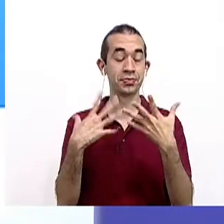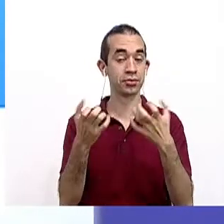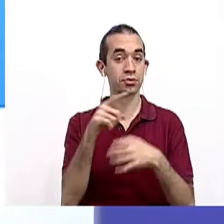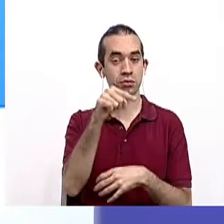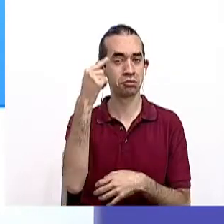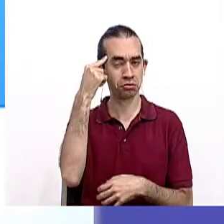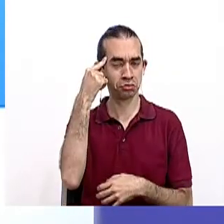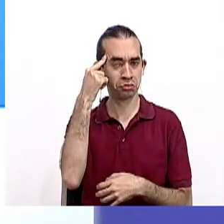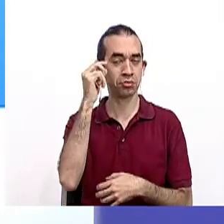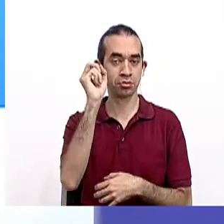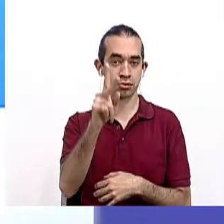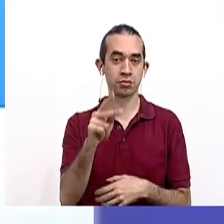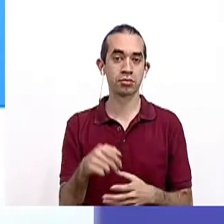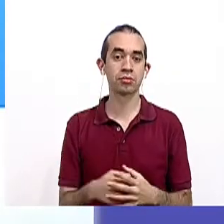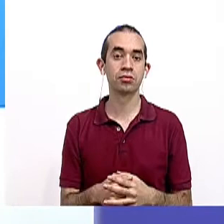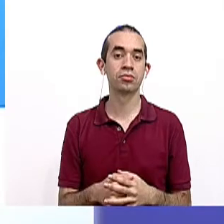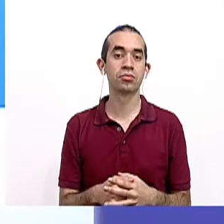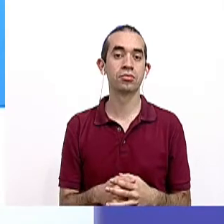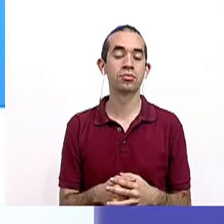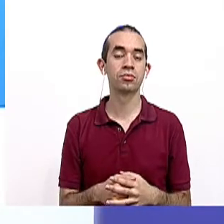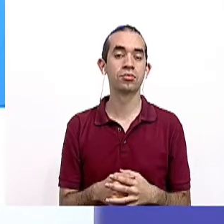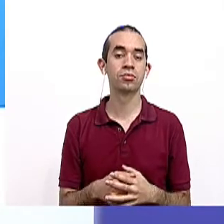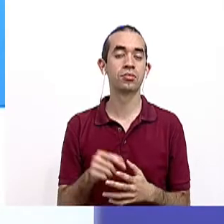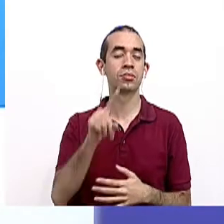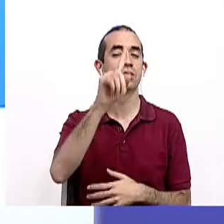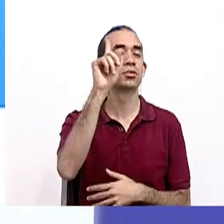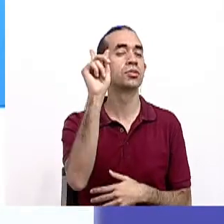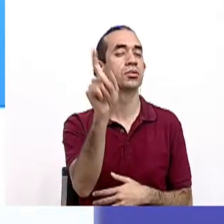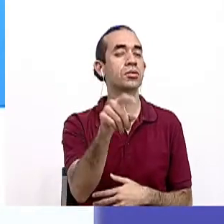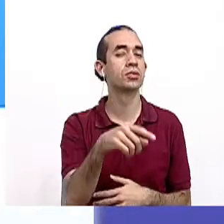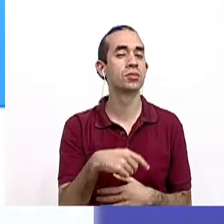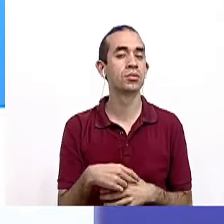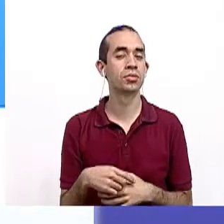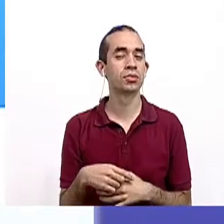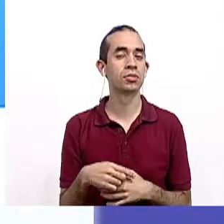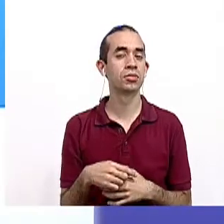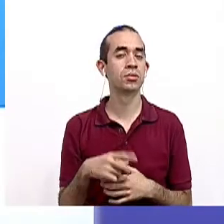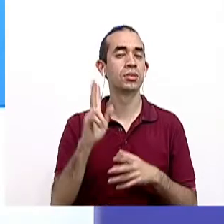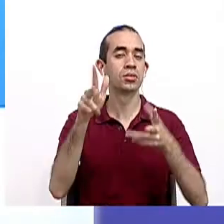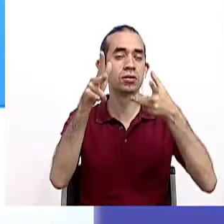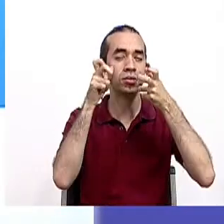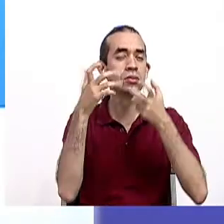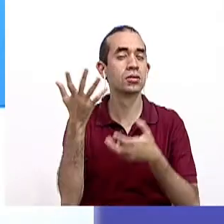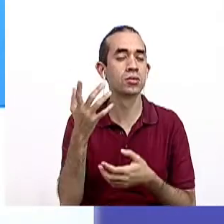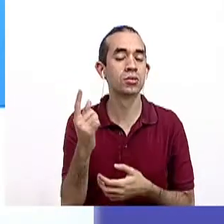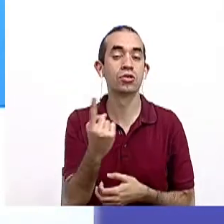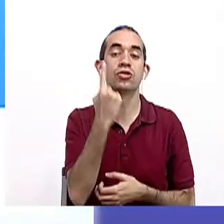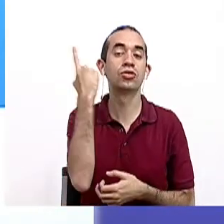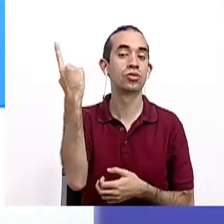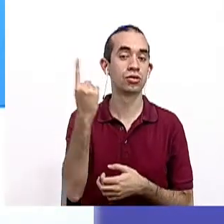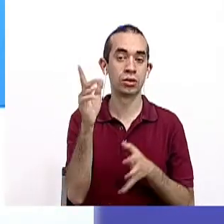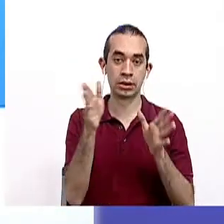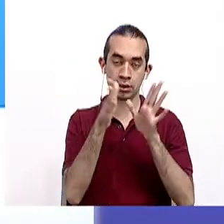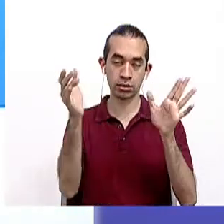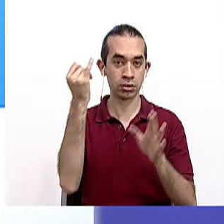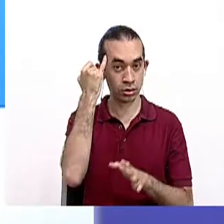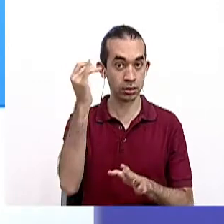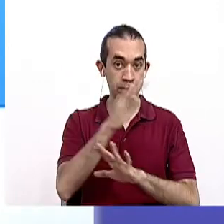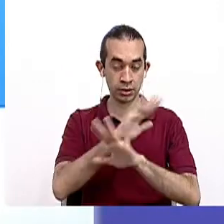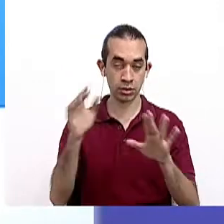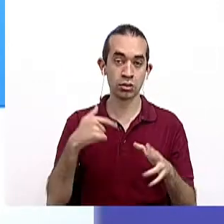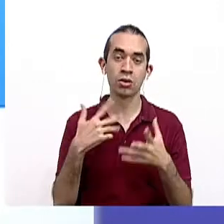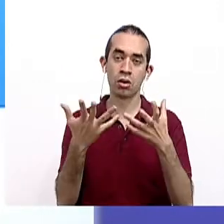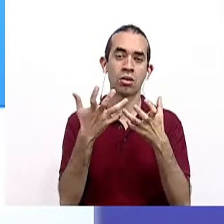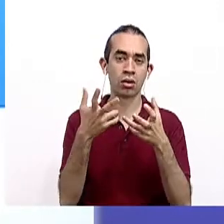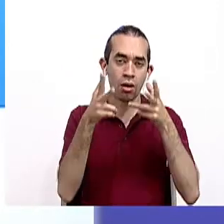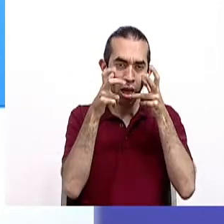think about that, okay? Now, one more question. What is it that you have to extract? Only general ideas. I don't want you